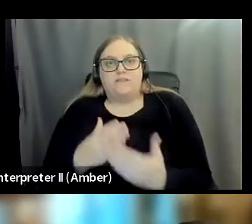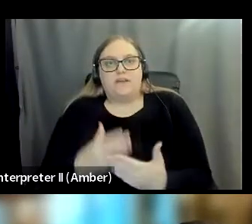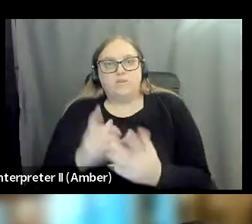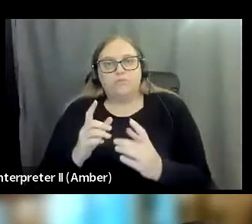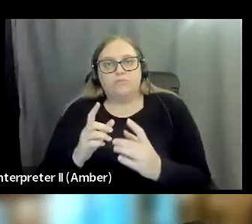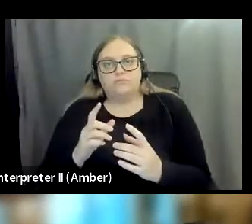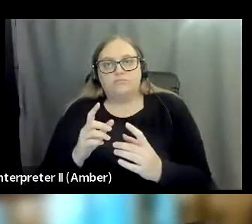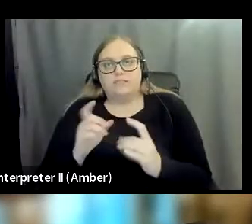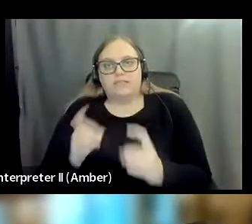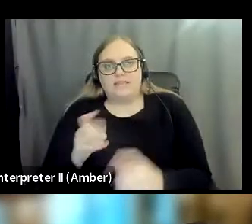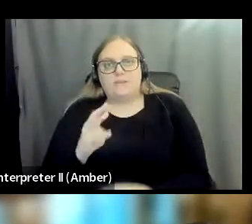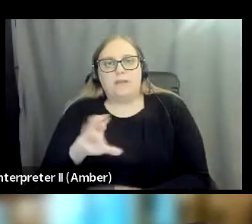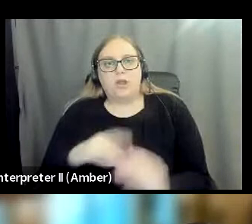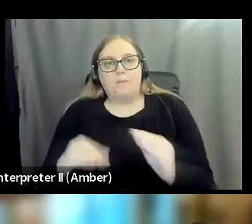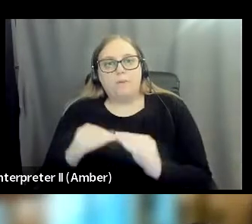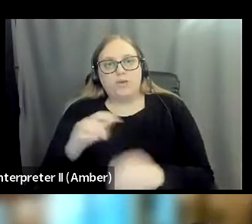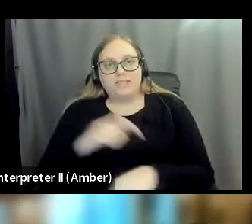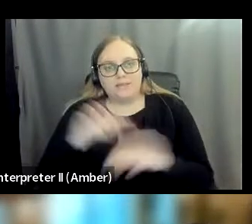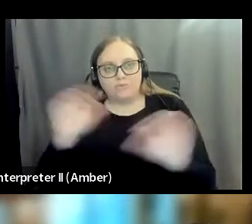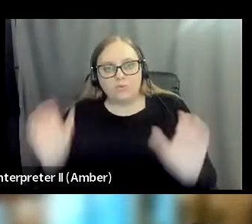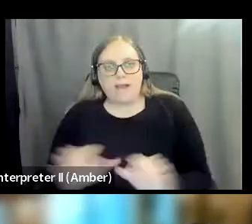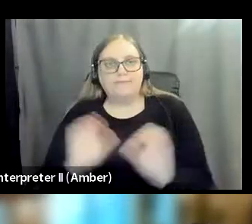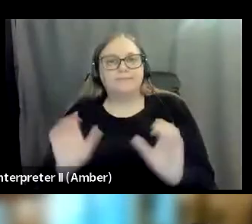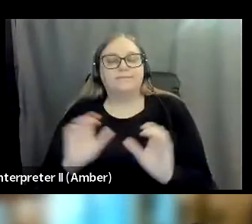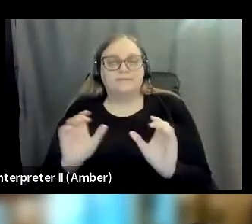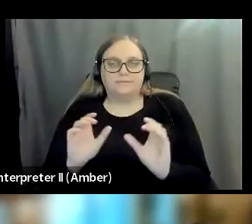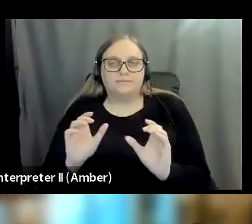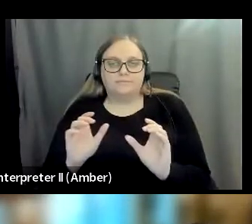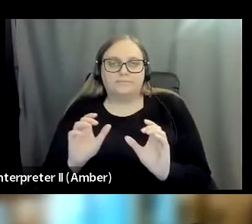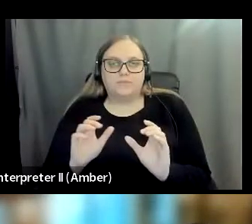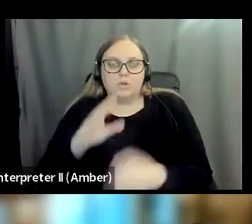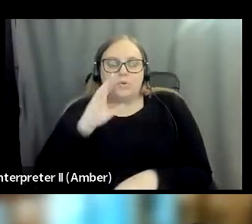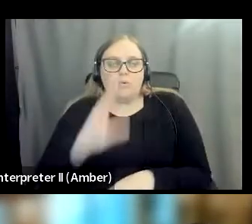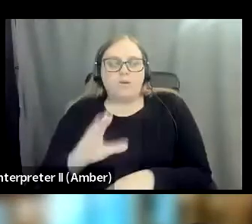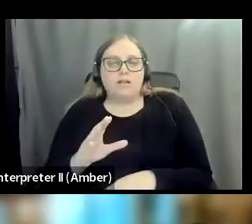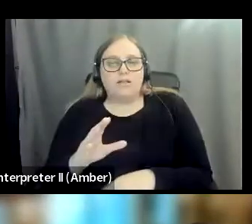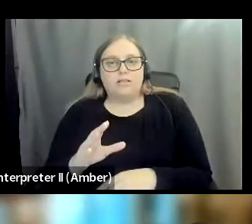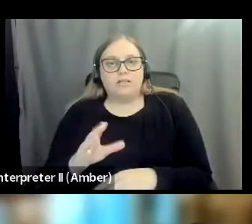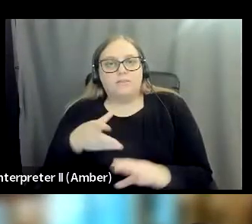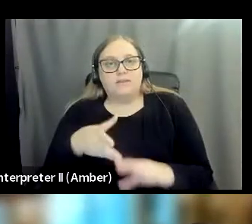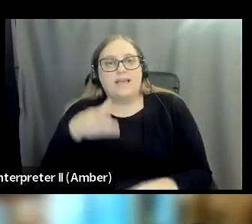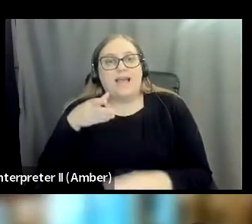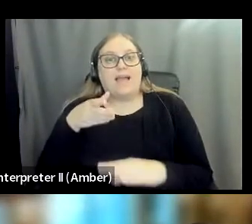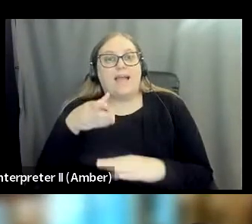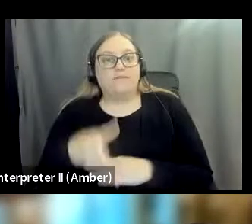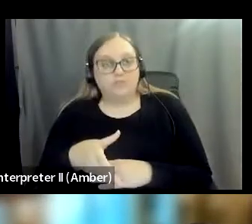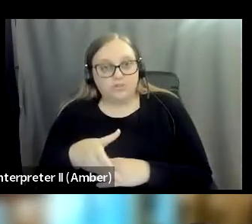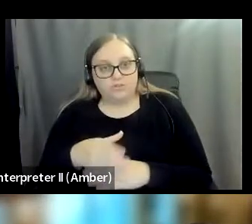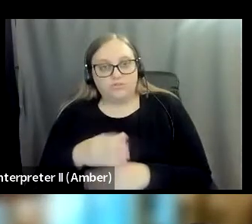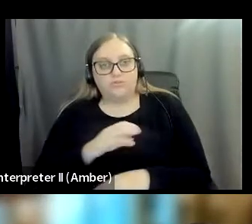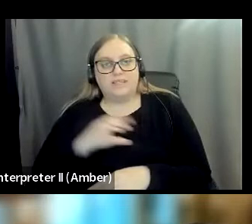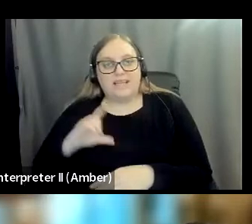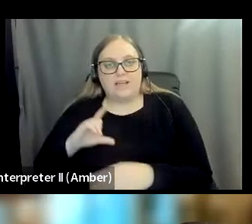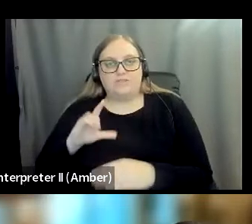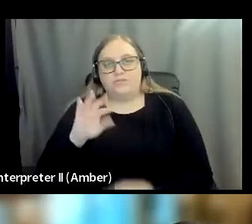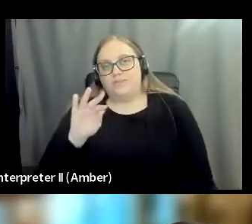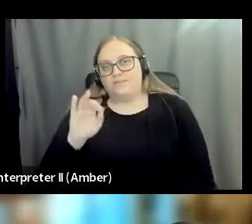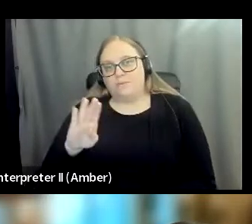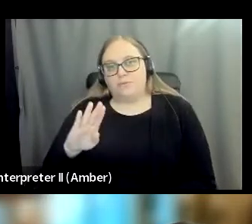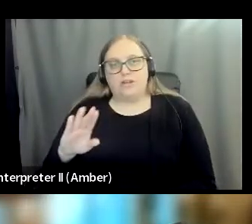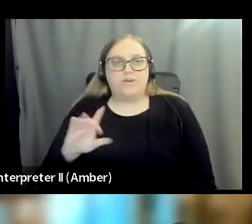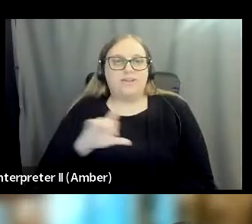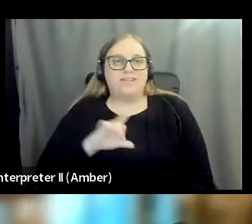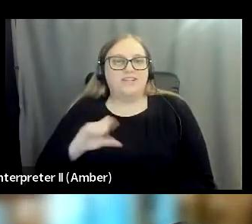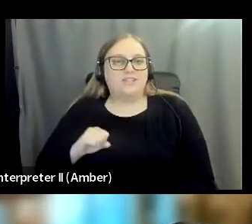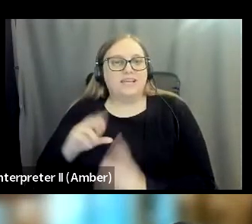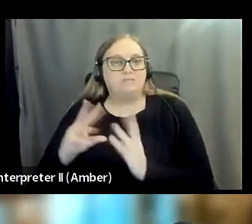the mayor more time to act and will come after the council's February